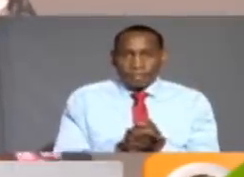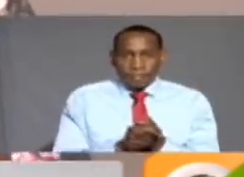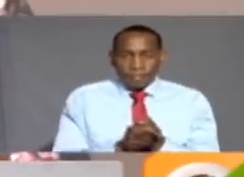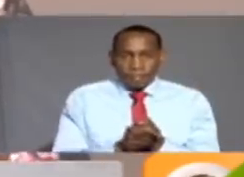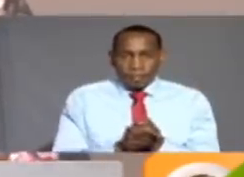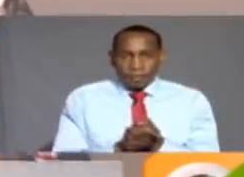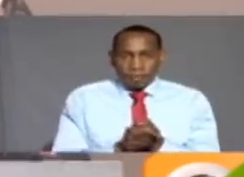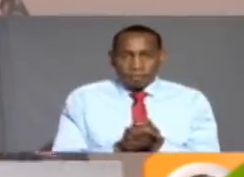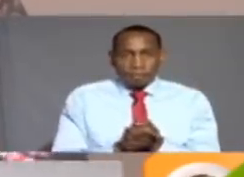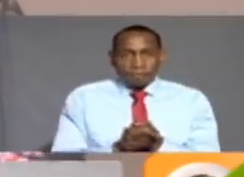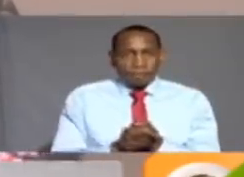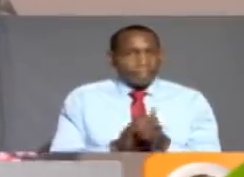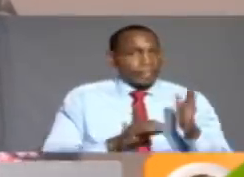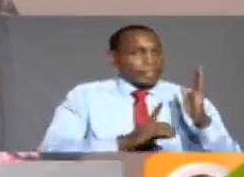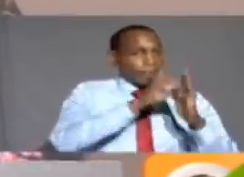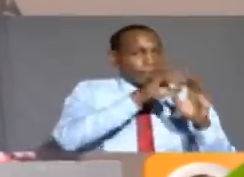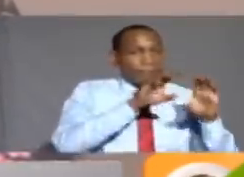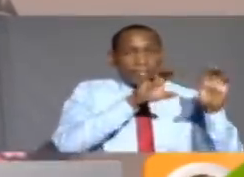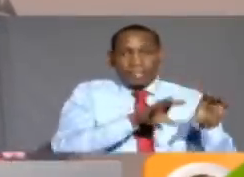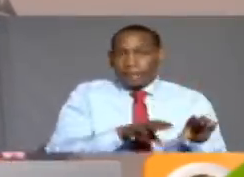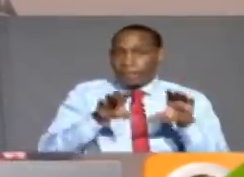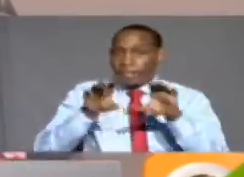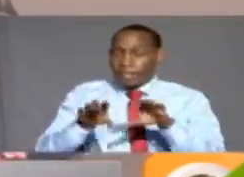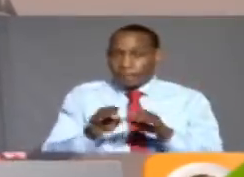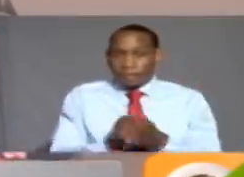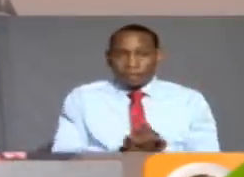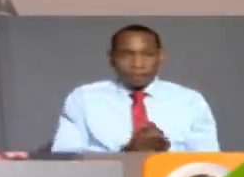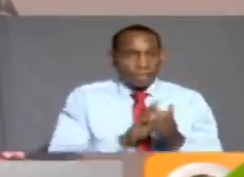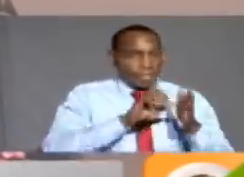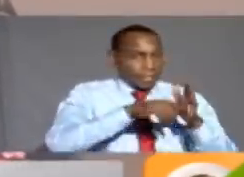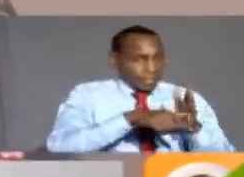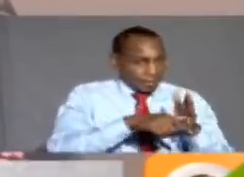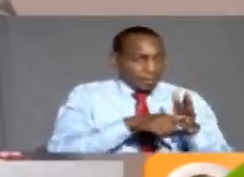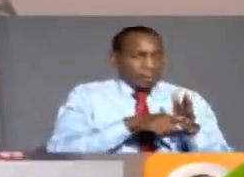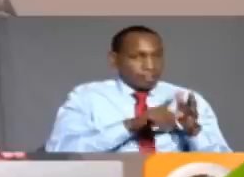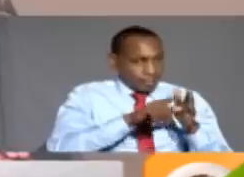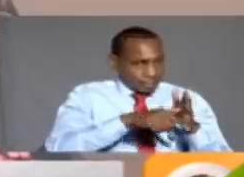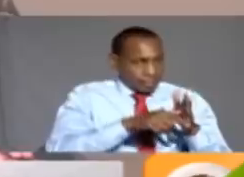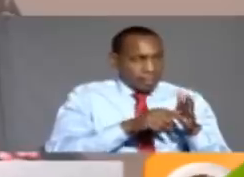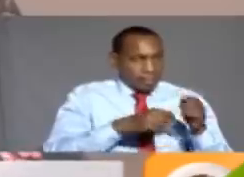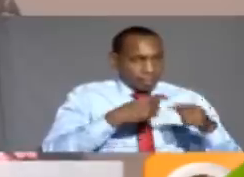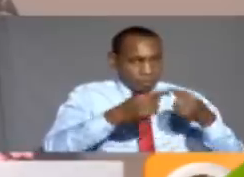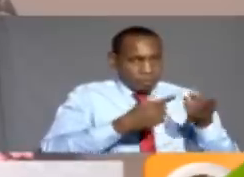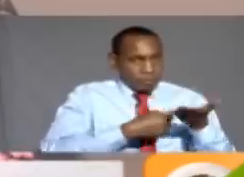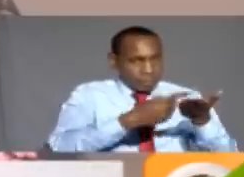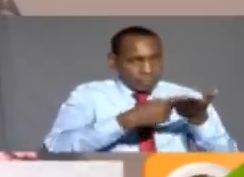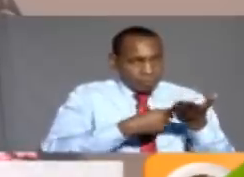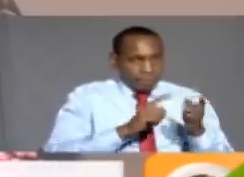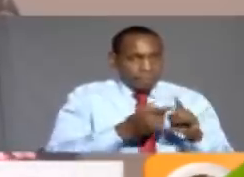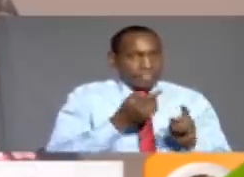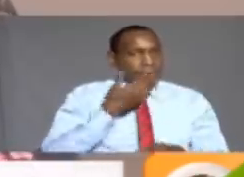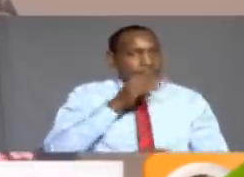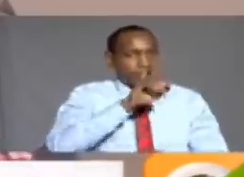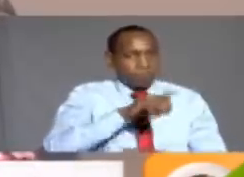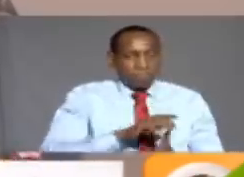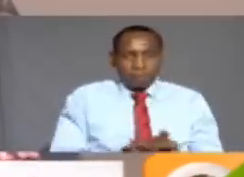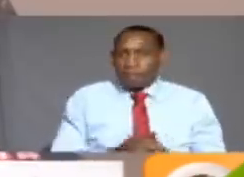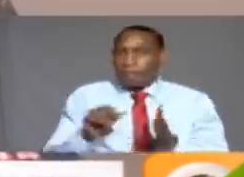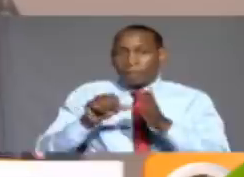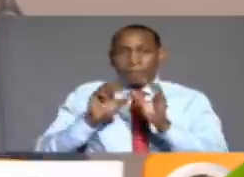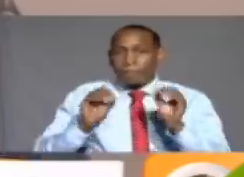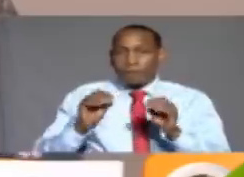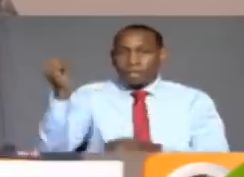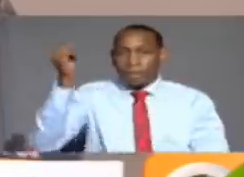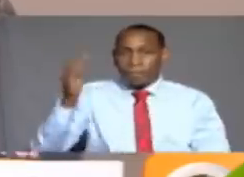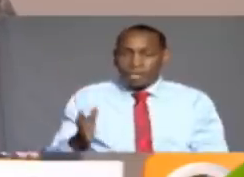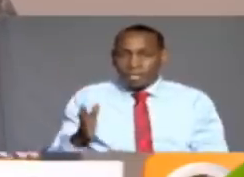development will suffer. First and foremost. Come to that, Honorable Homie. I'm just asking you a question. I think there is nothing wrong with